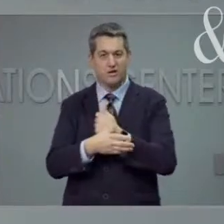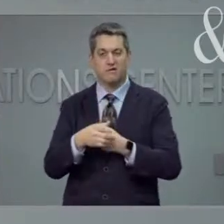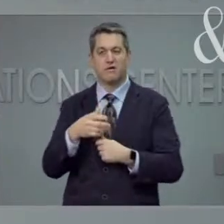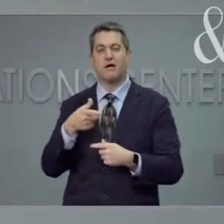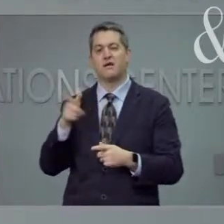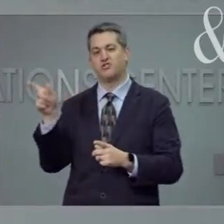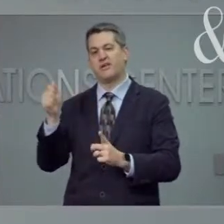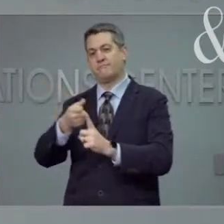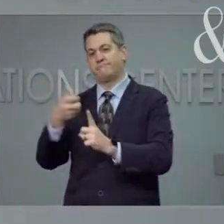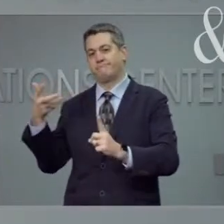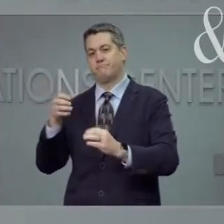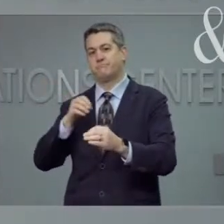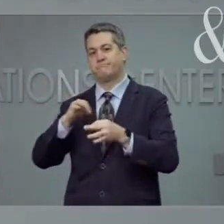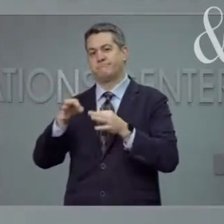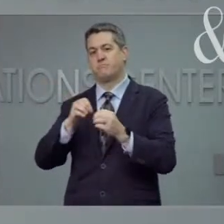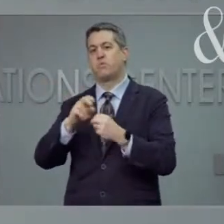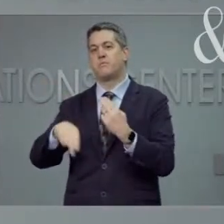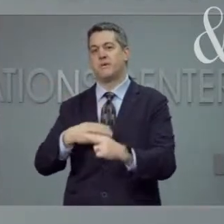talk about that.